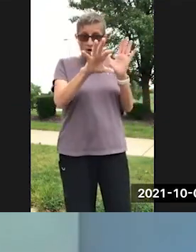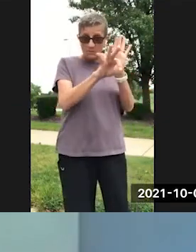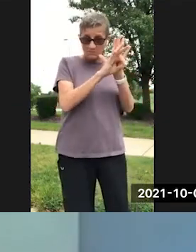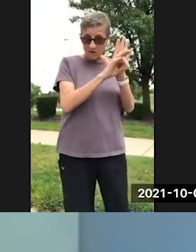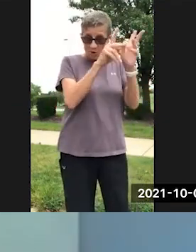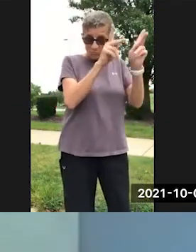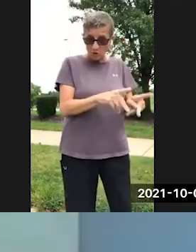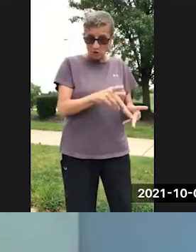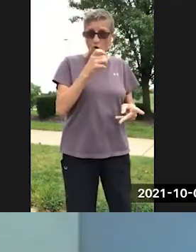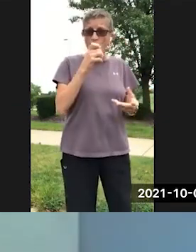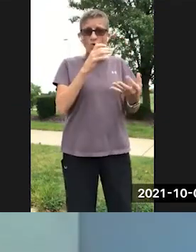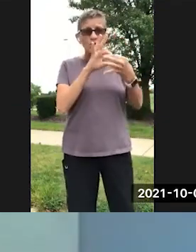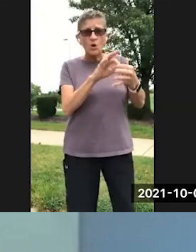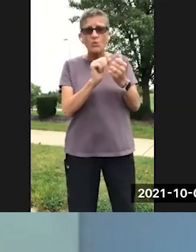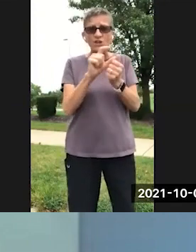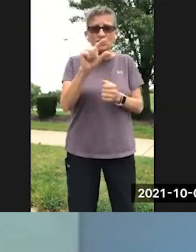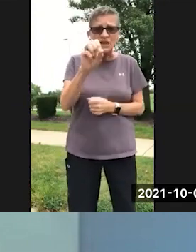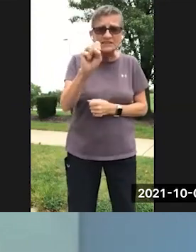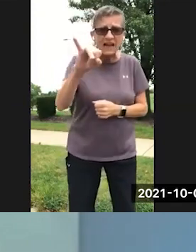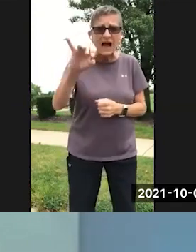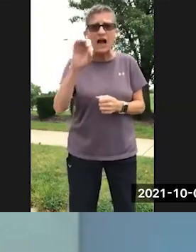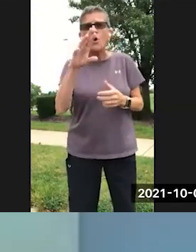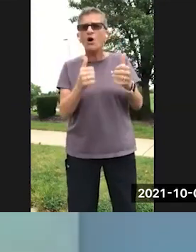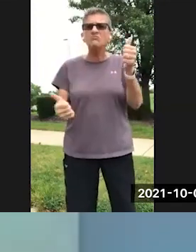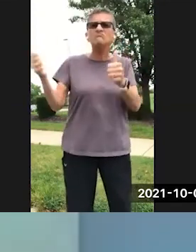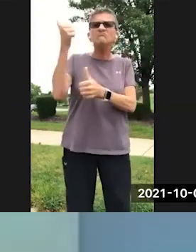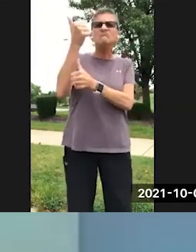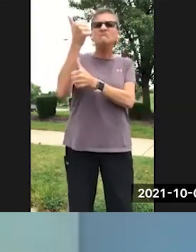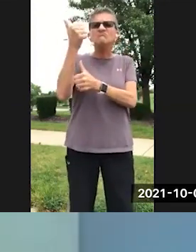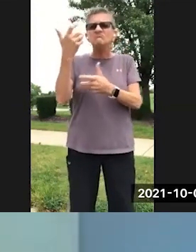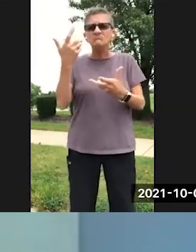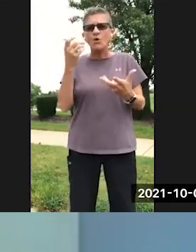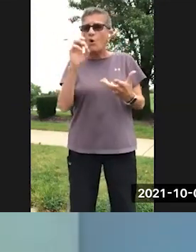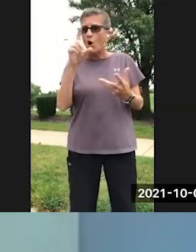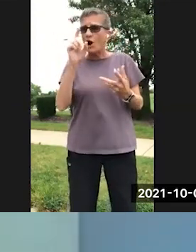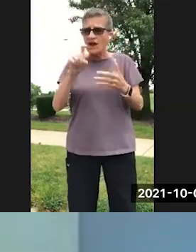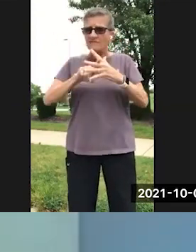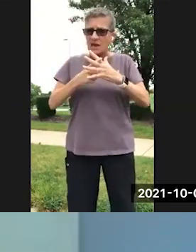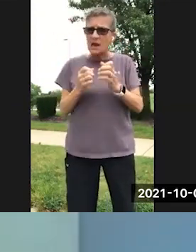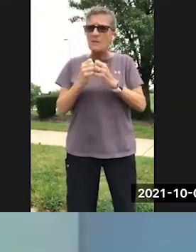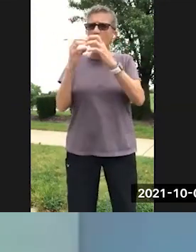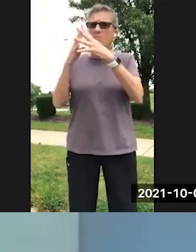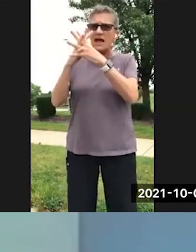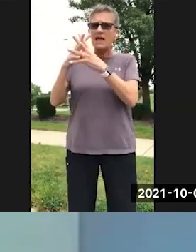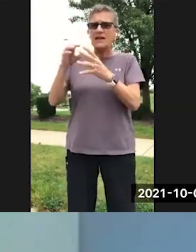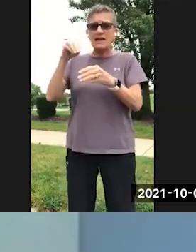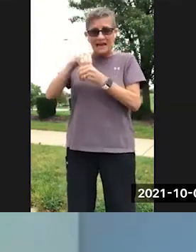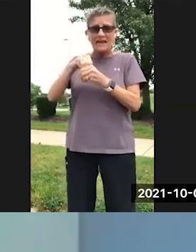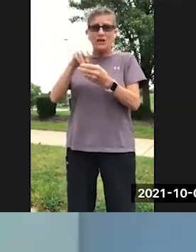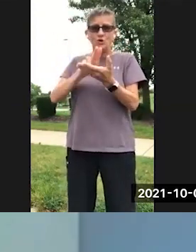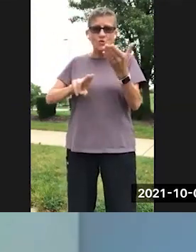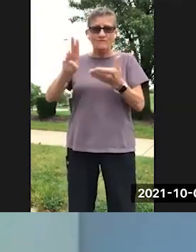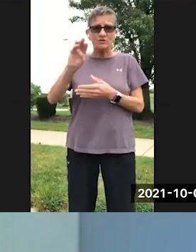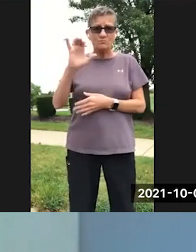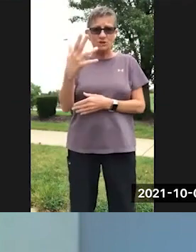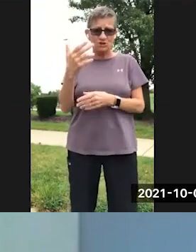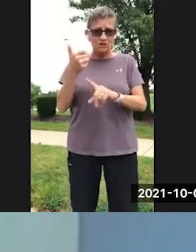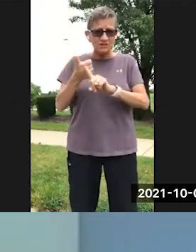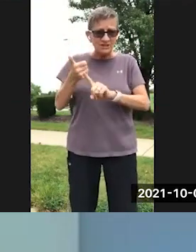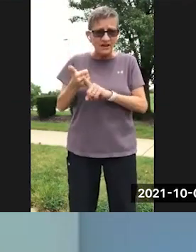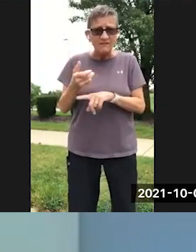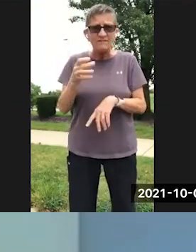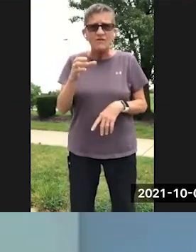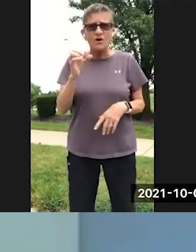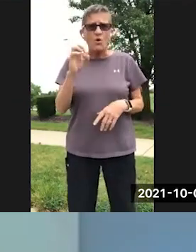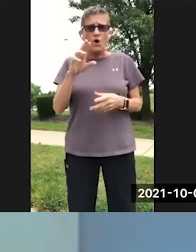course, like a GSI or department head? Or does it need to be implemented institutionally by the University of Michigan for changes like this to take